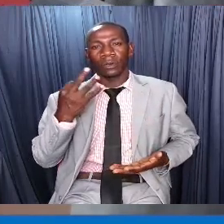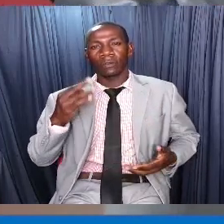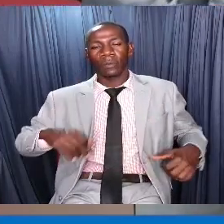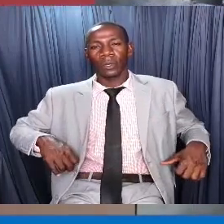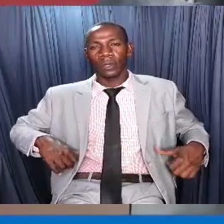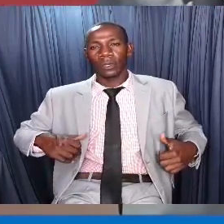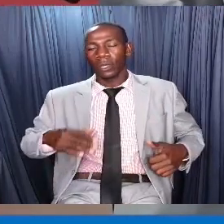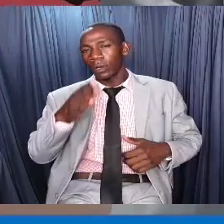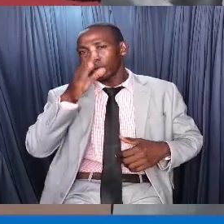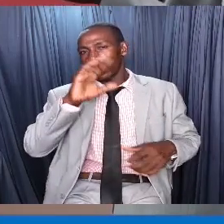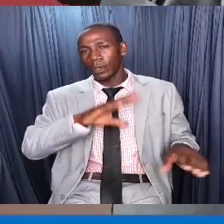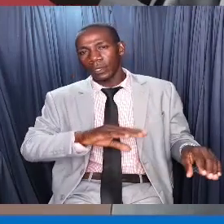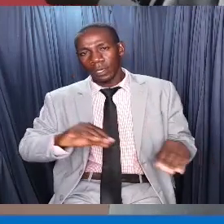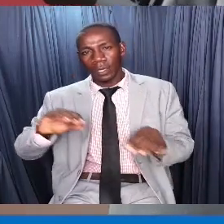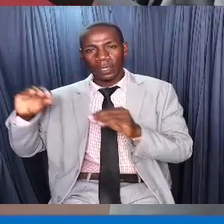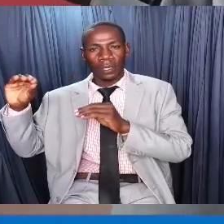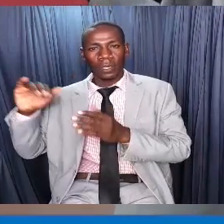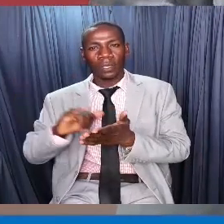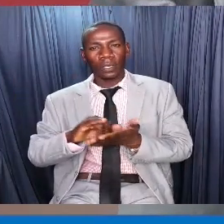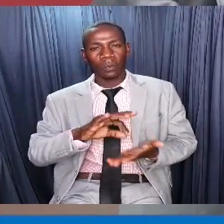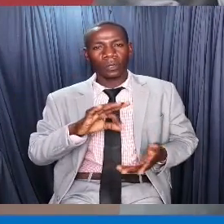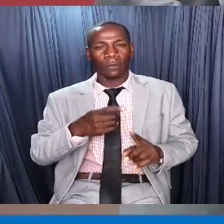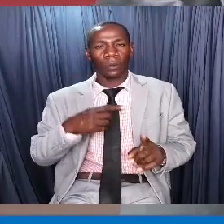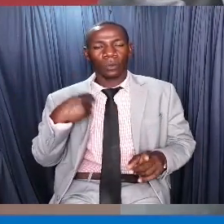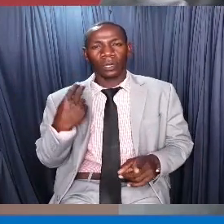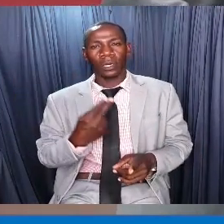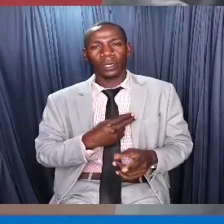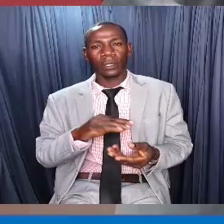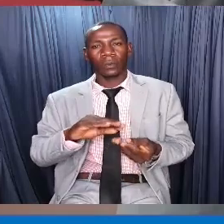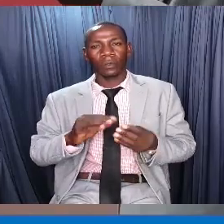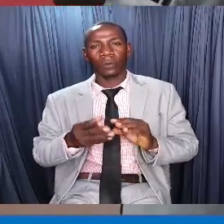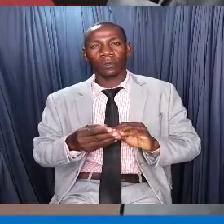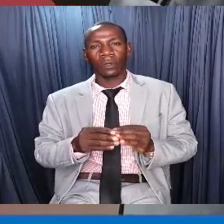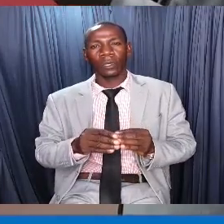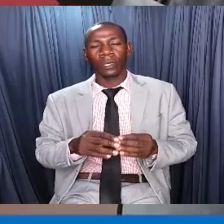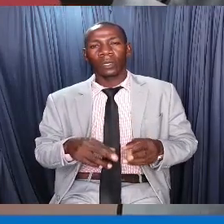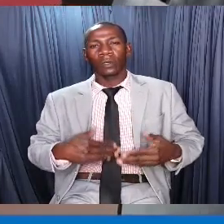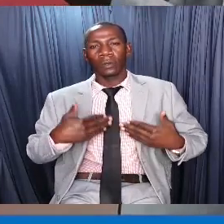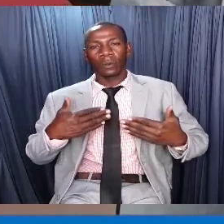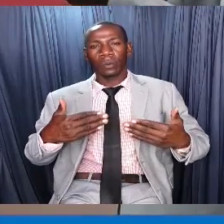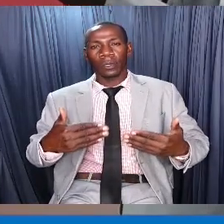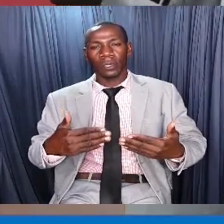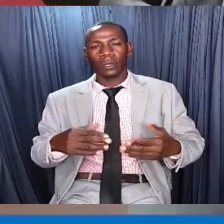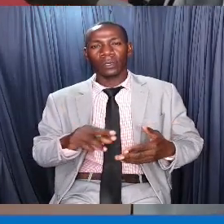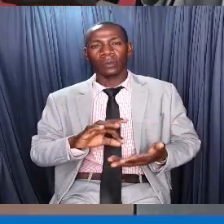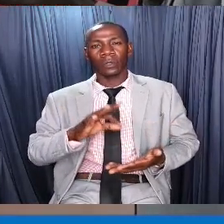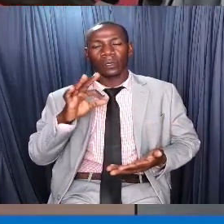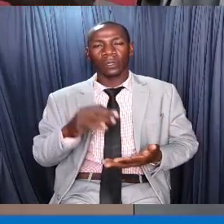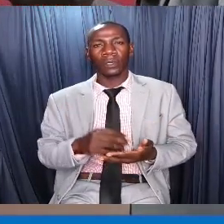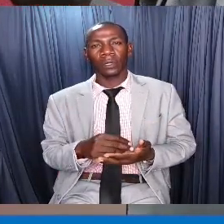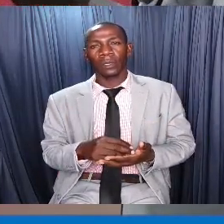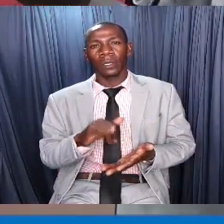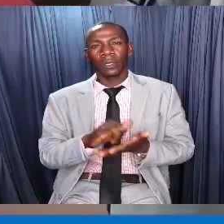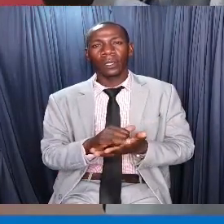Mungu atuondolee roho hiyo ya kiburi. God to take away that spirit from us. Atuumbie roho ya toba. And create in us a spirit of repentance. Maana